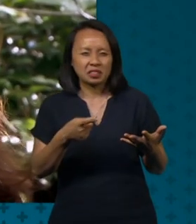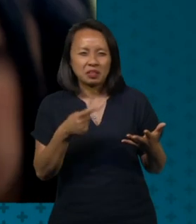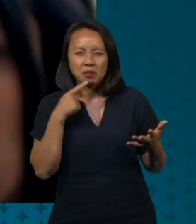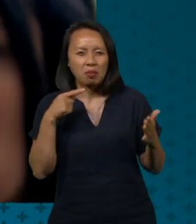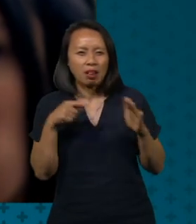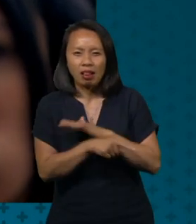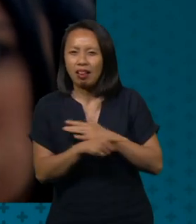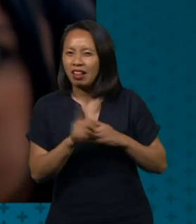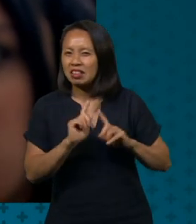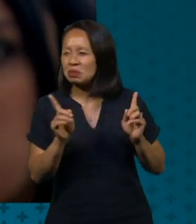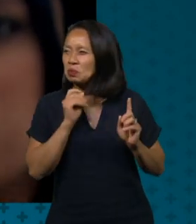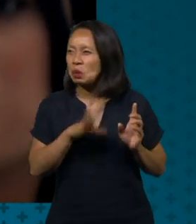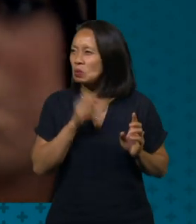would.